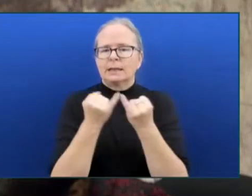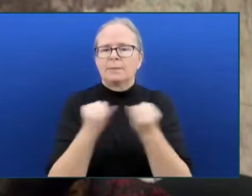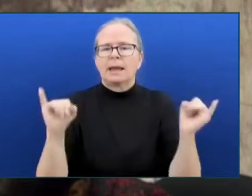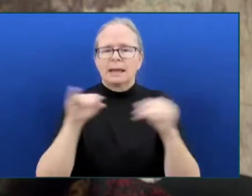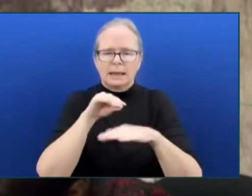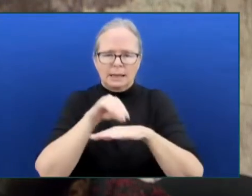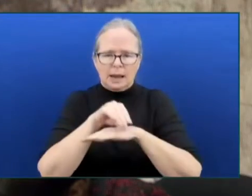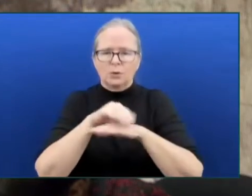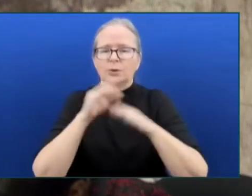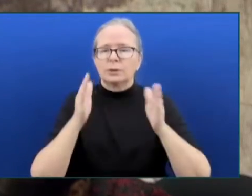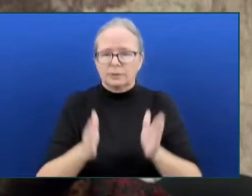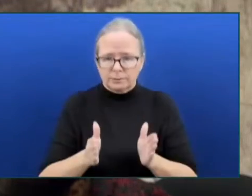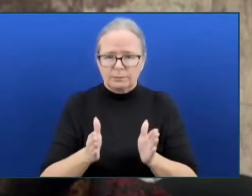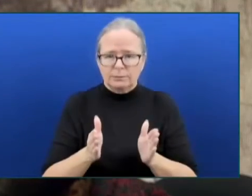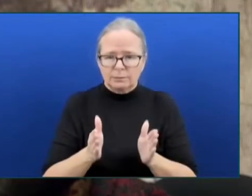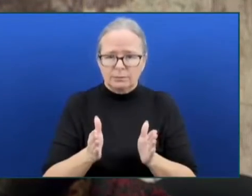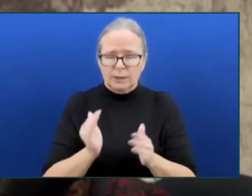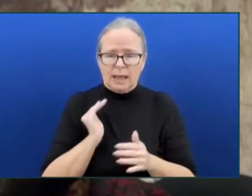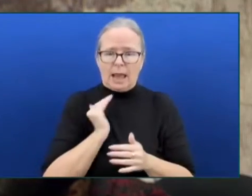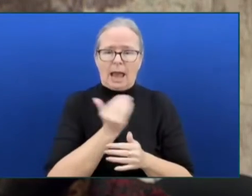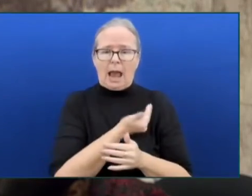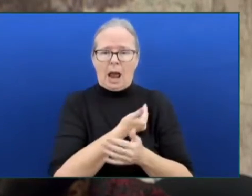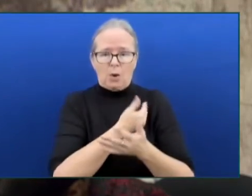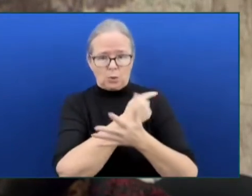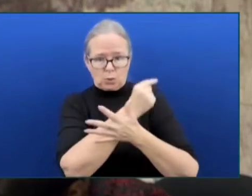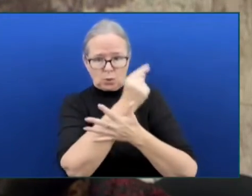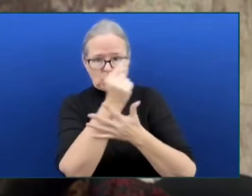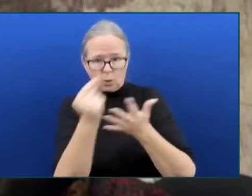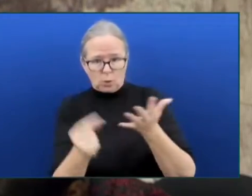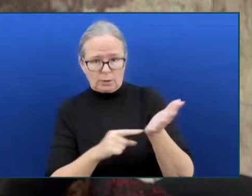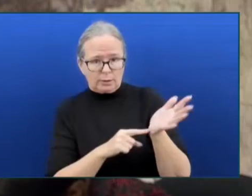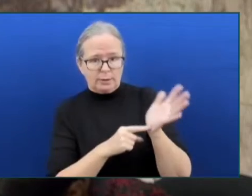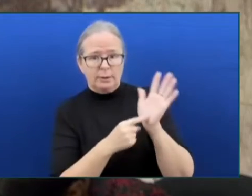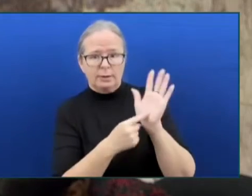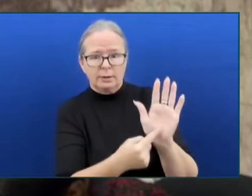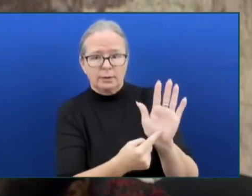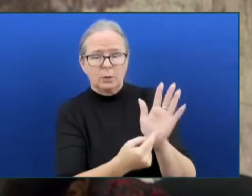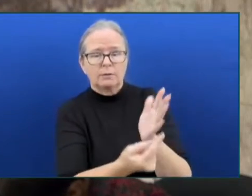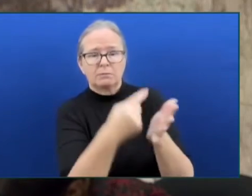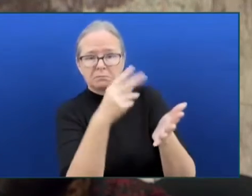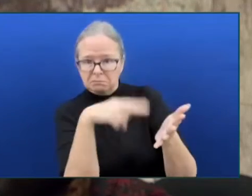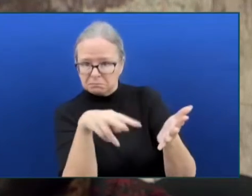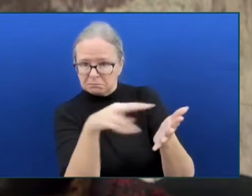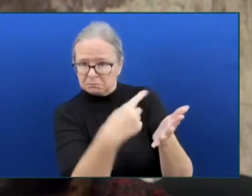have taken to make sure that they are being effective. And